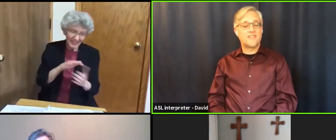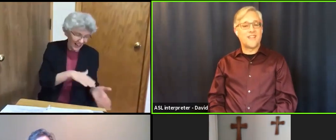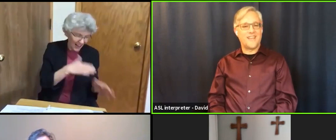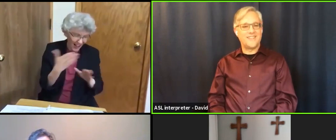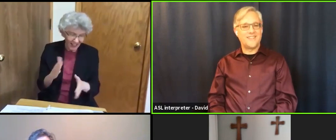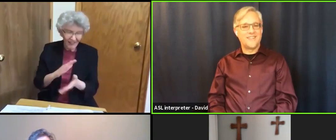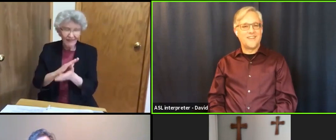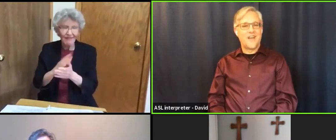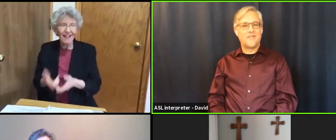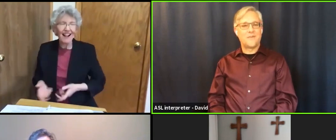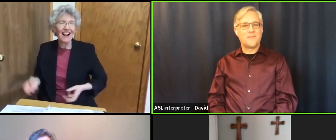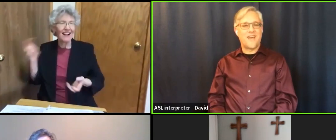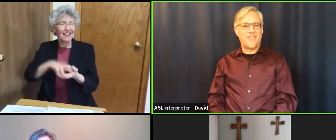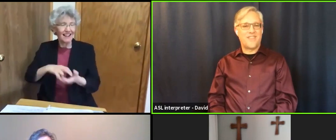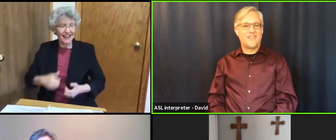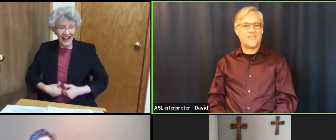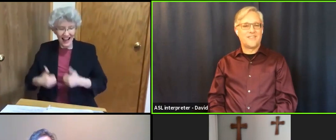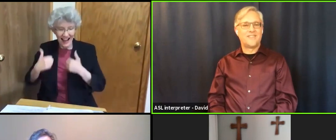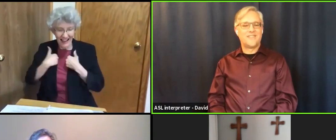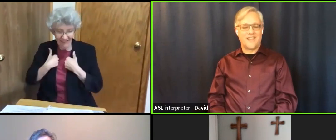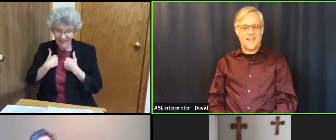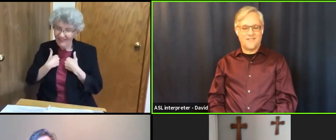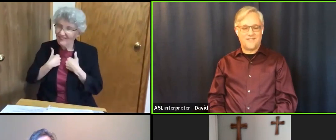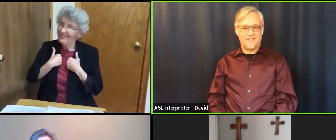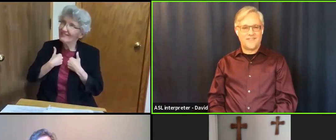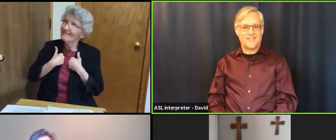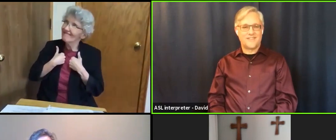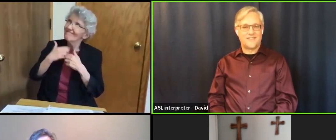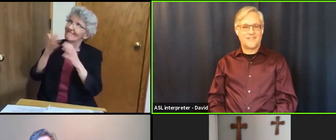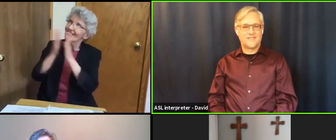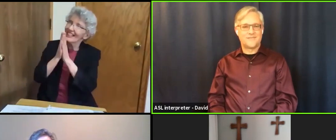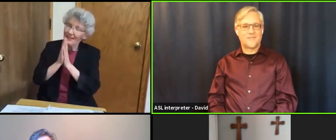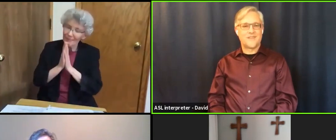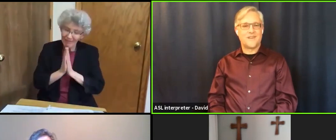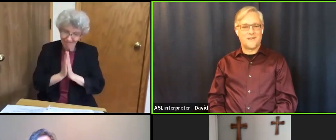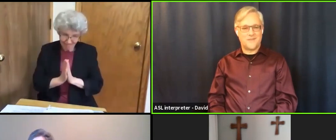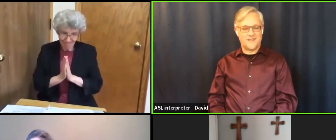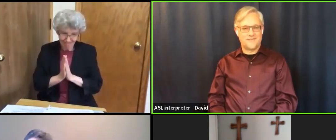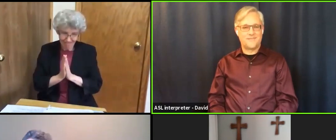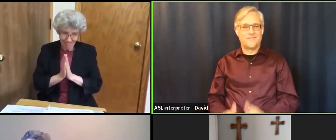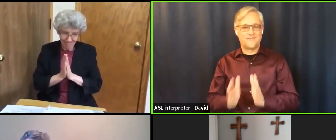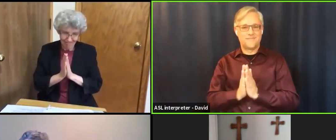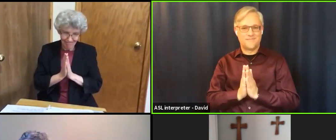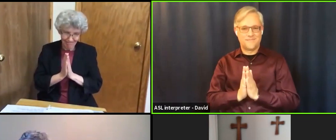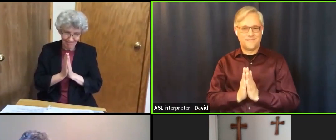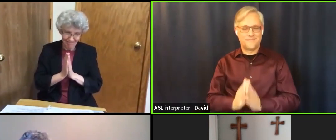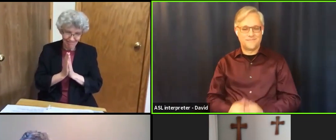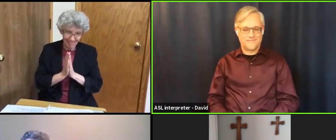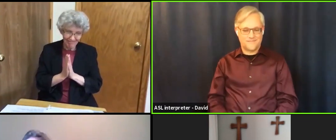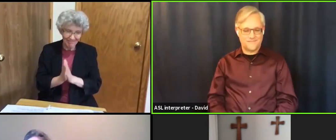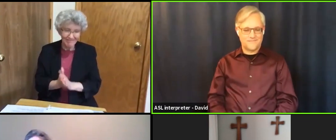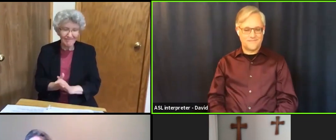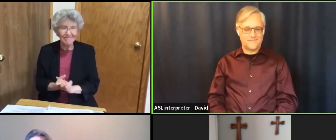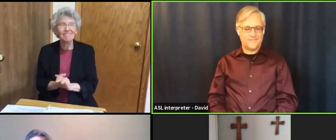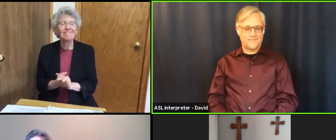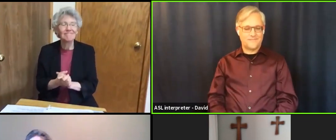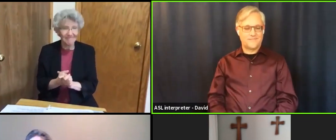darkness to light, and from death to life. Amen.